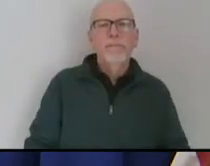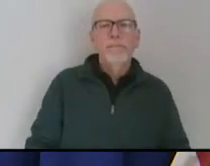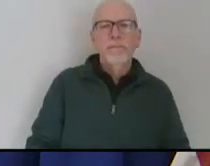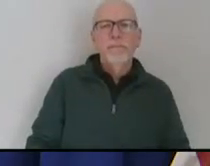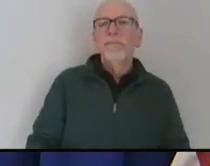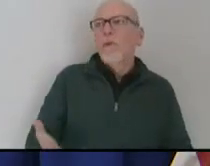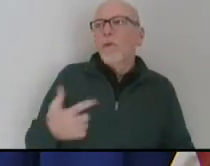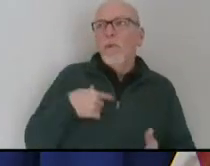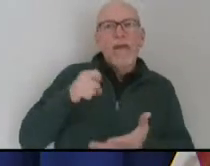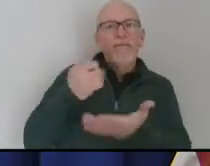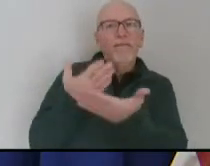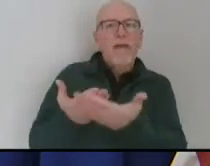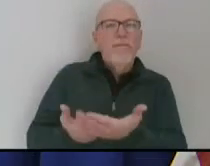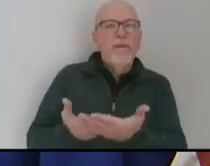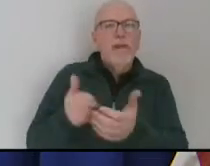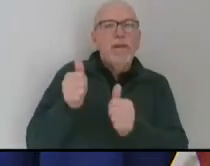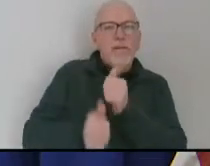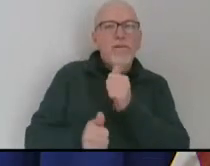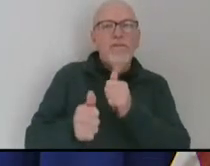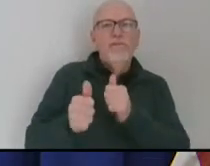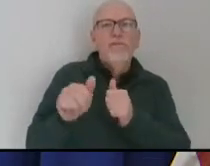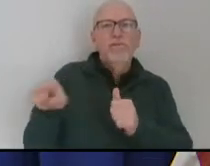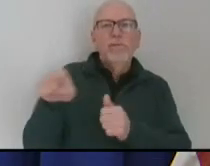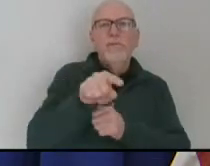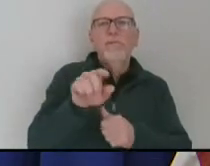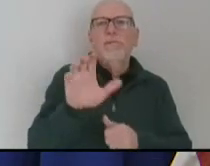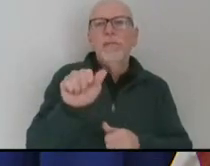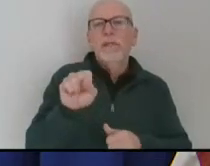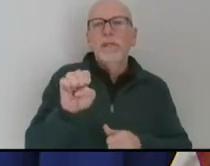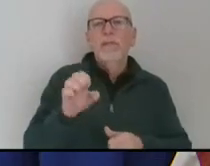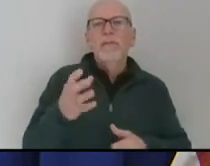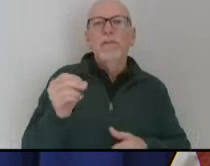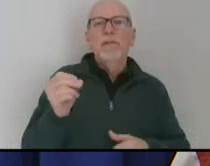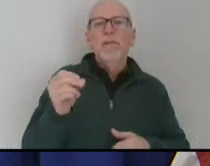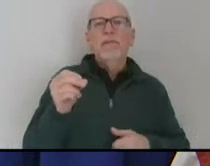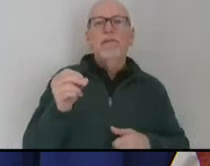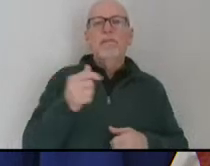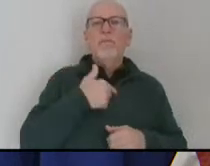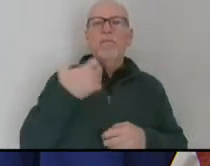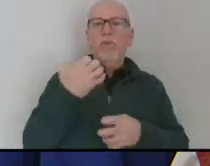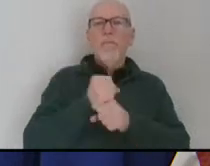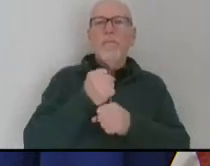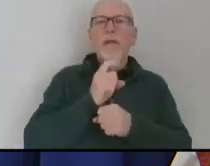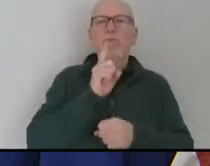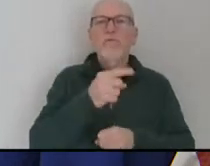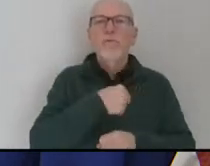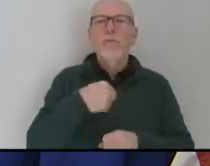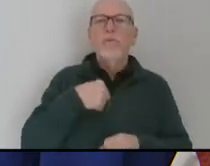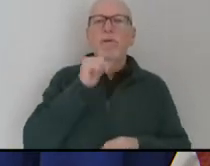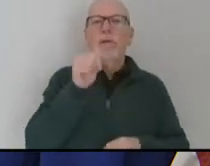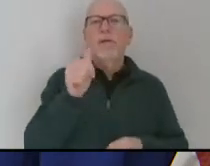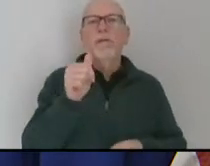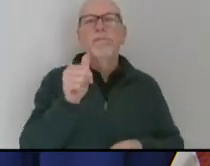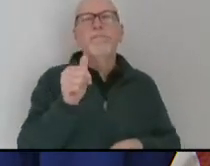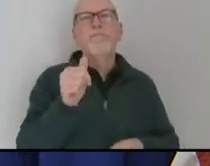verify each and every one of them, and we want to make sure that we're not